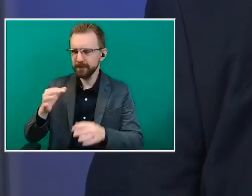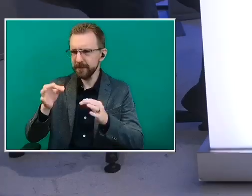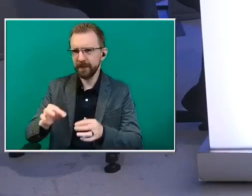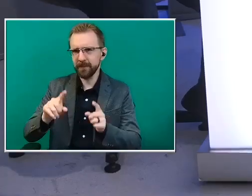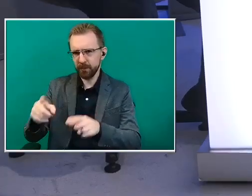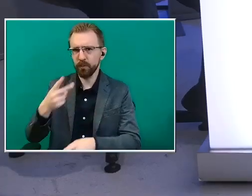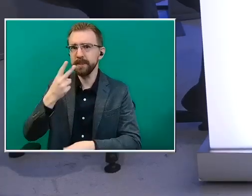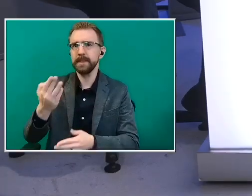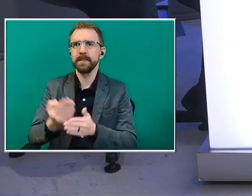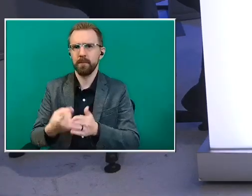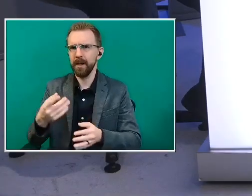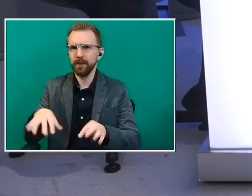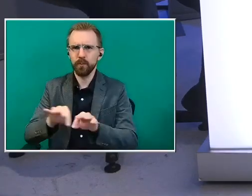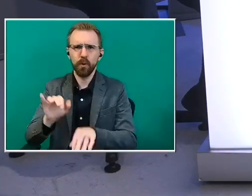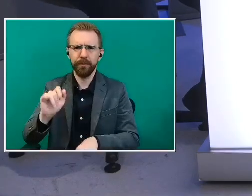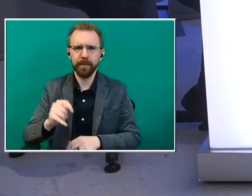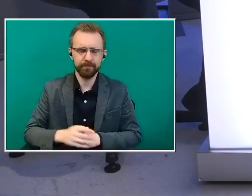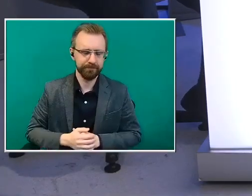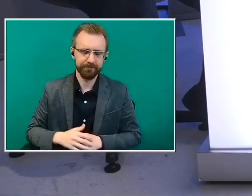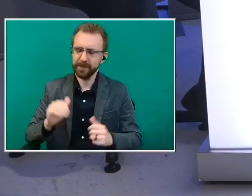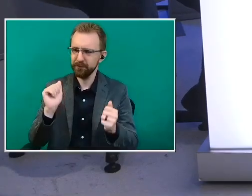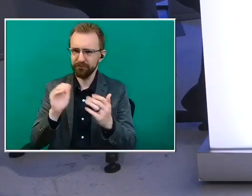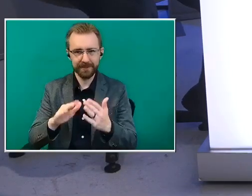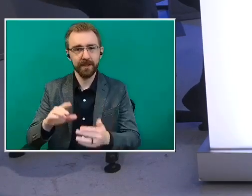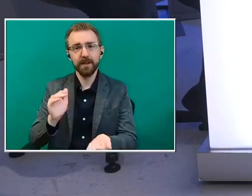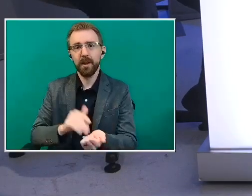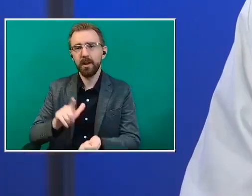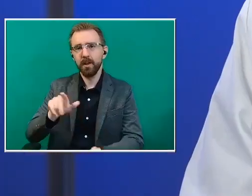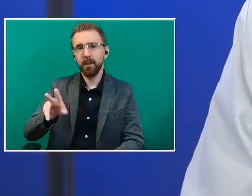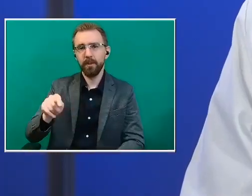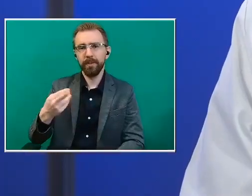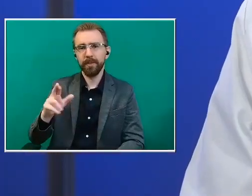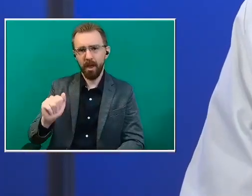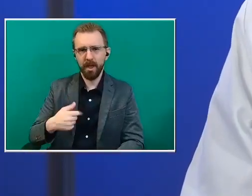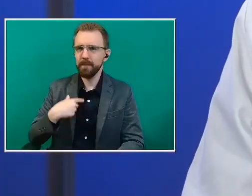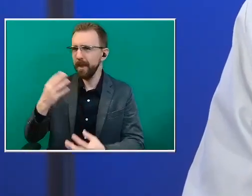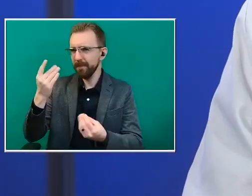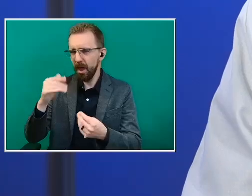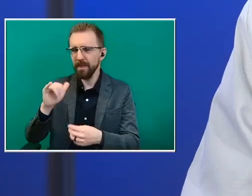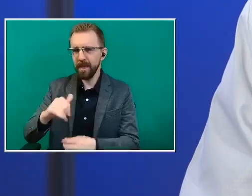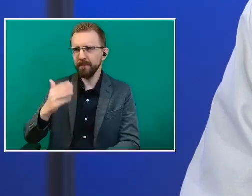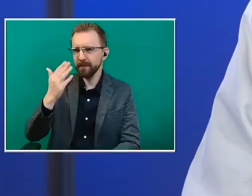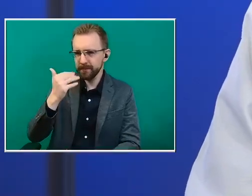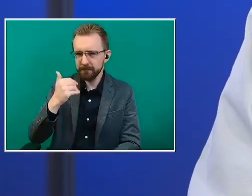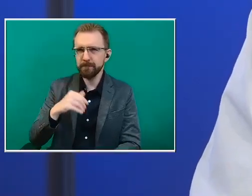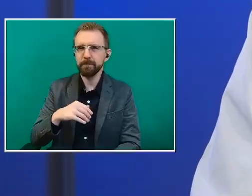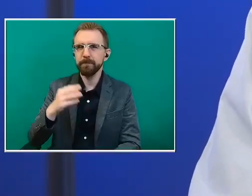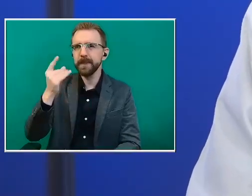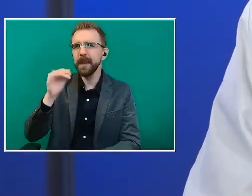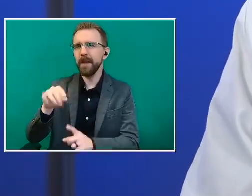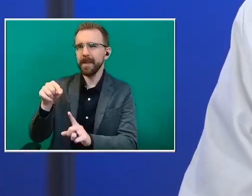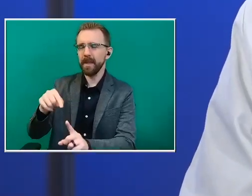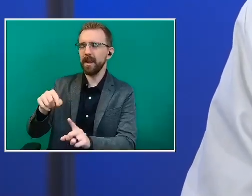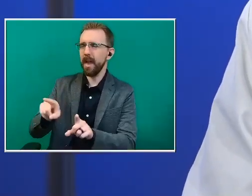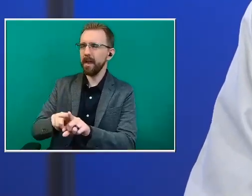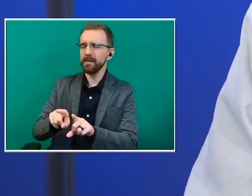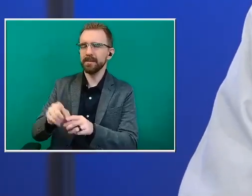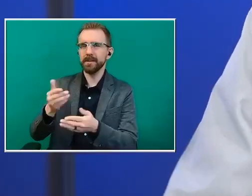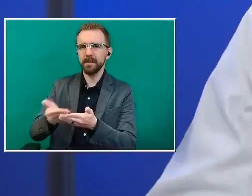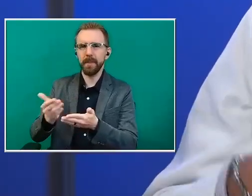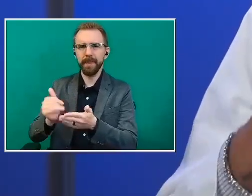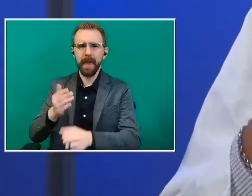it. Get it addressed. Dr. Luthra. Yeah, I think my thoughts are that sleep is, think of sleep as something that improves your health